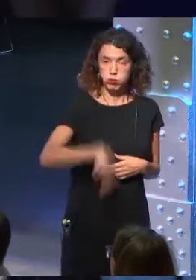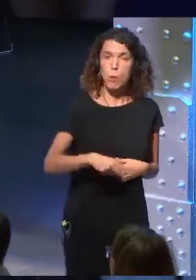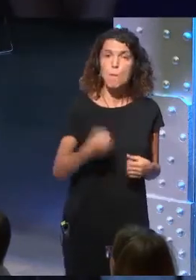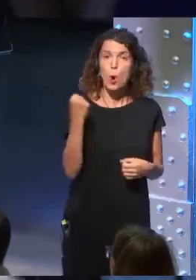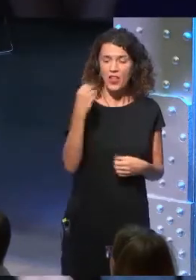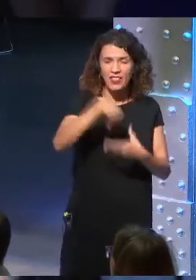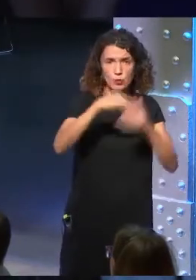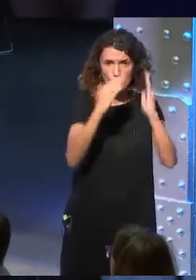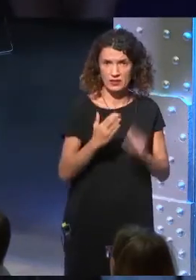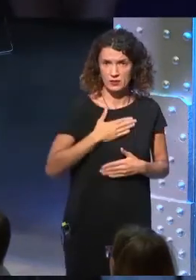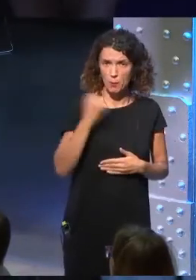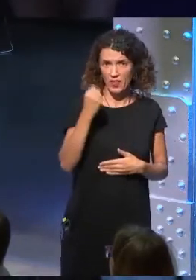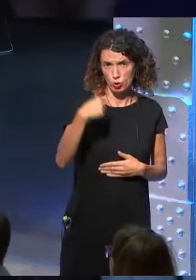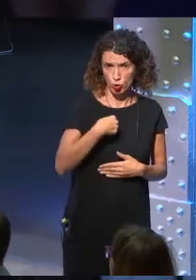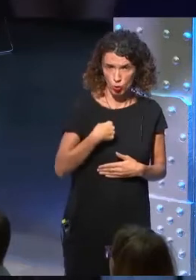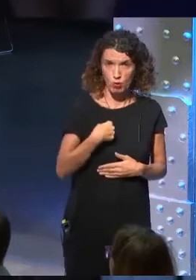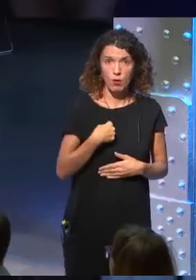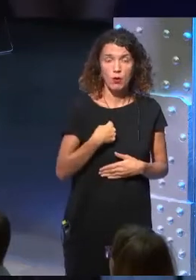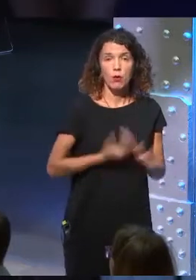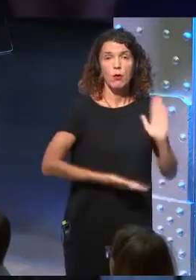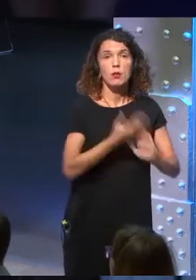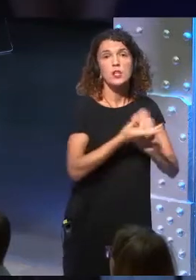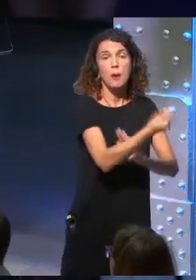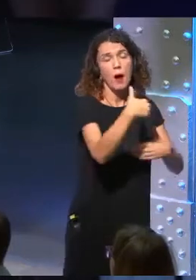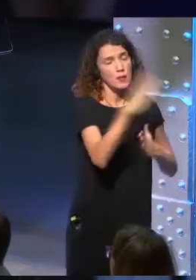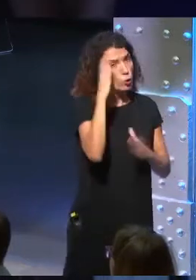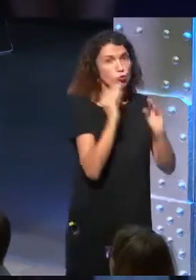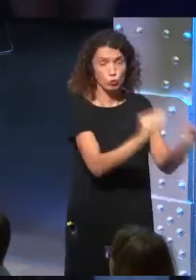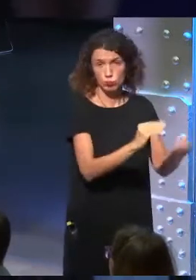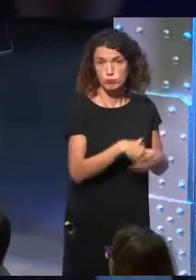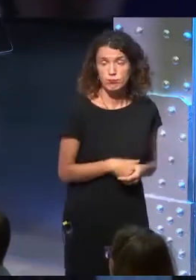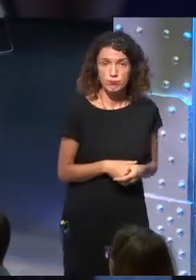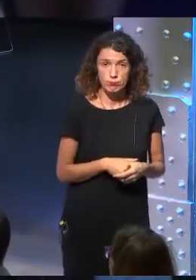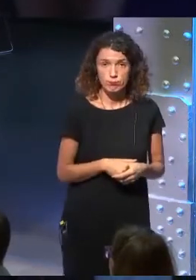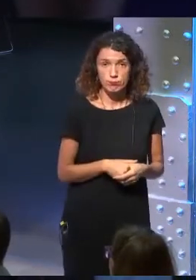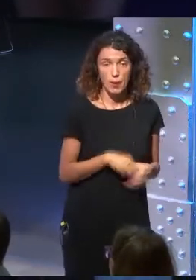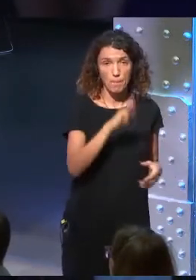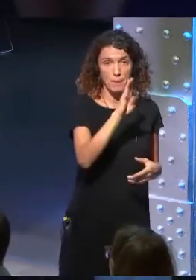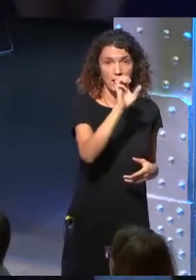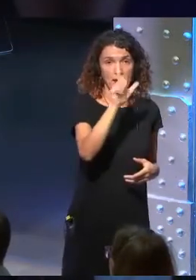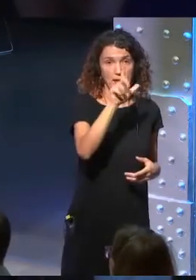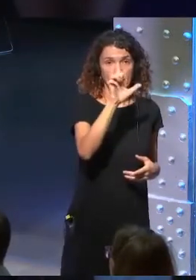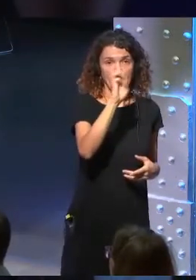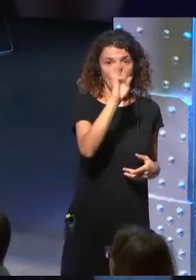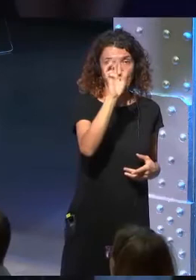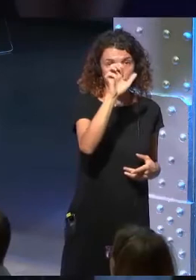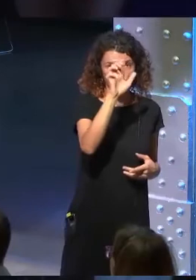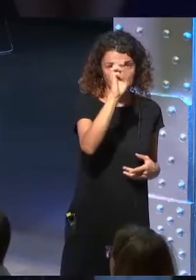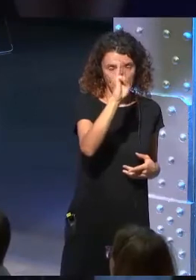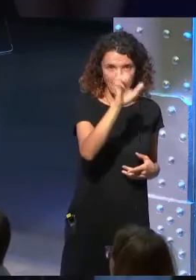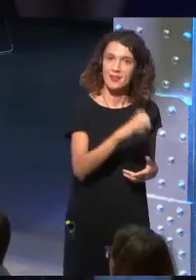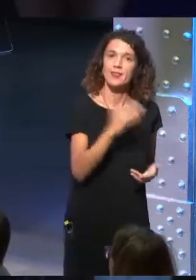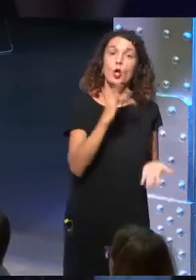she goes back upstairs. Now, there is, I think, something faintly